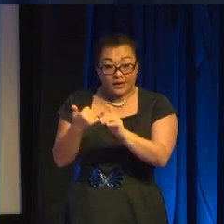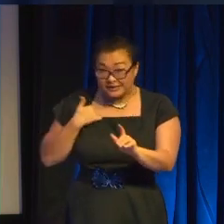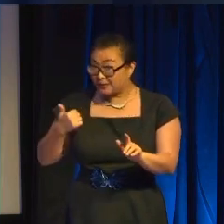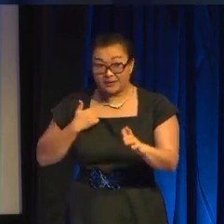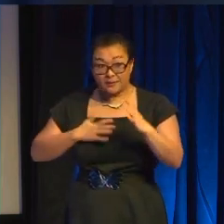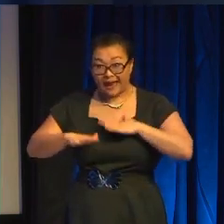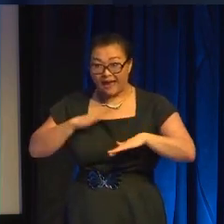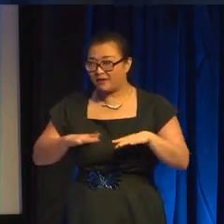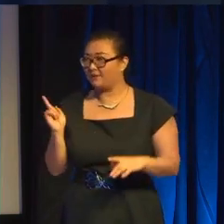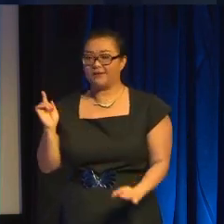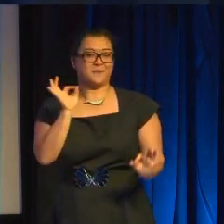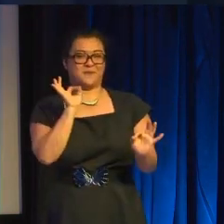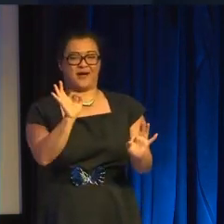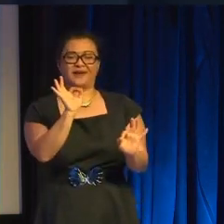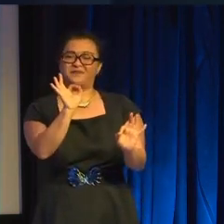question. Thank you.